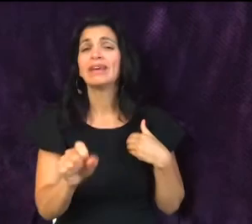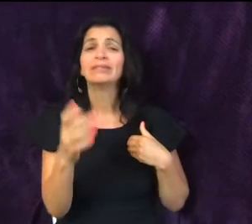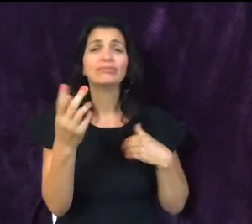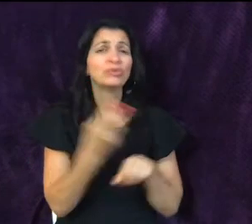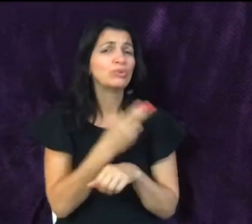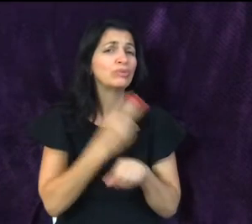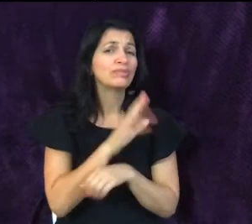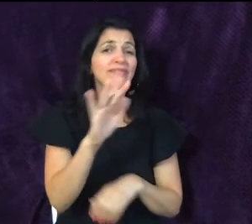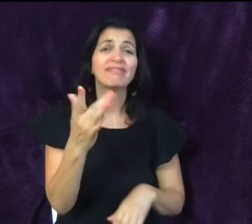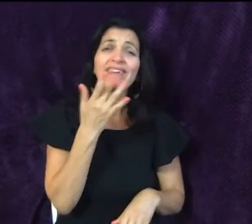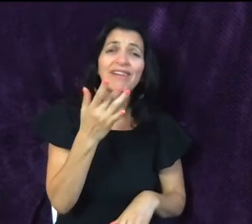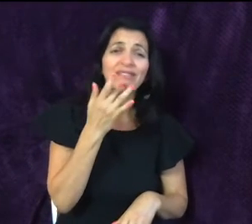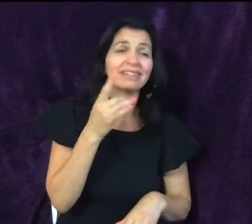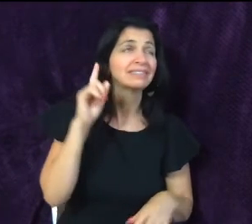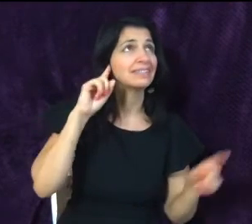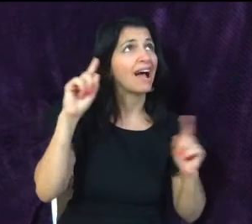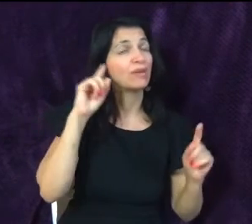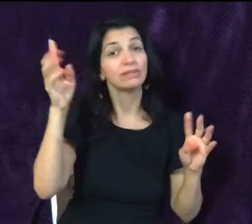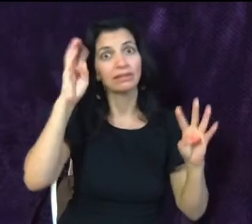new piece.